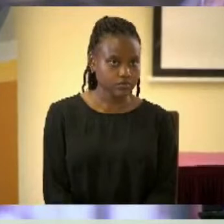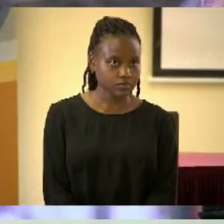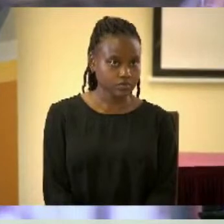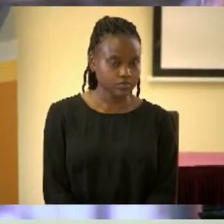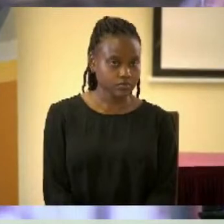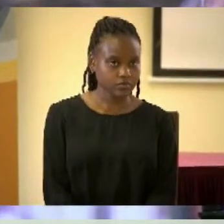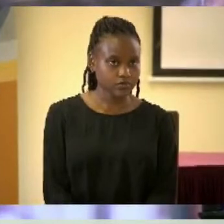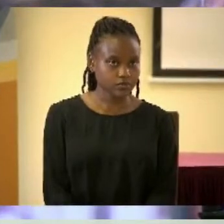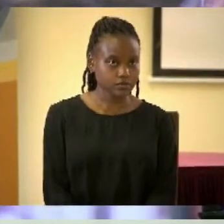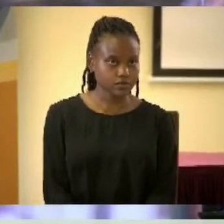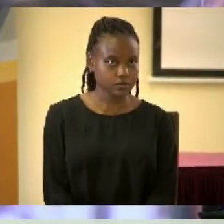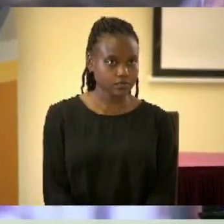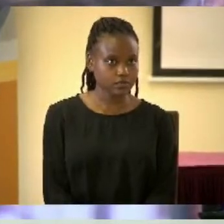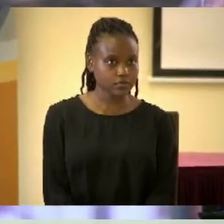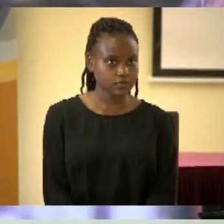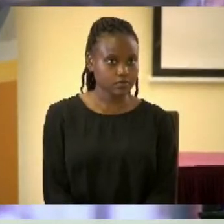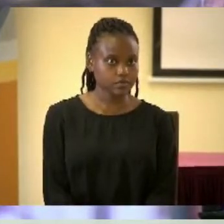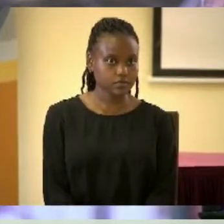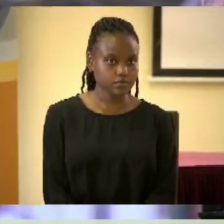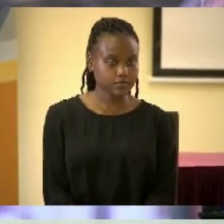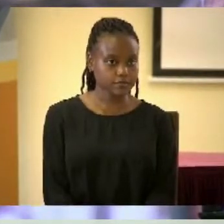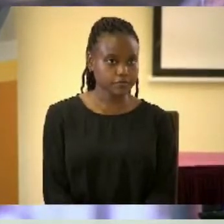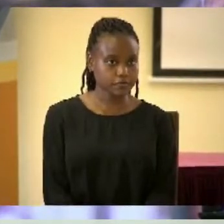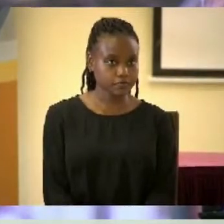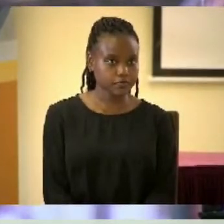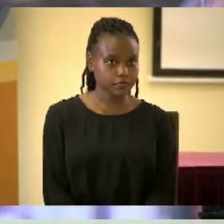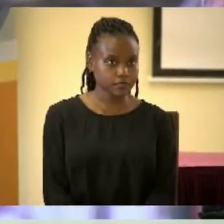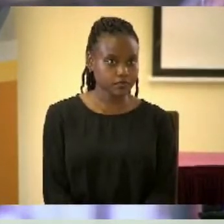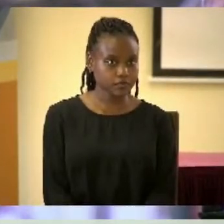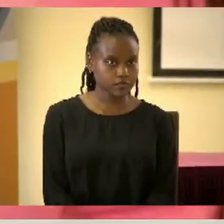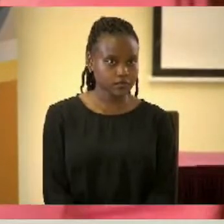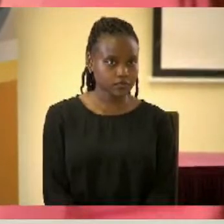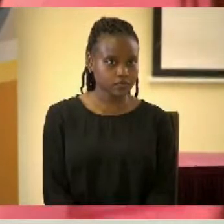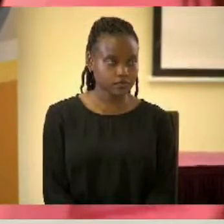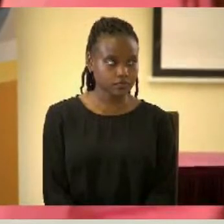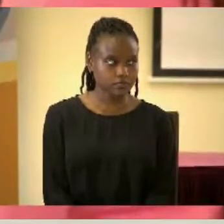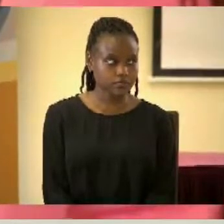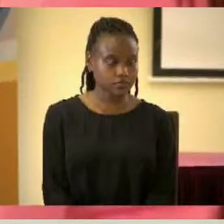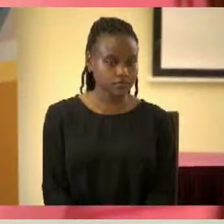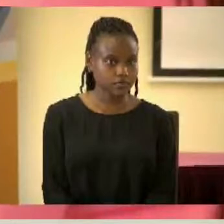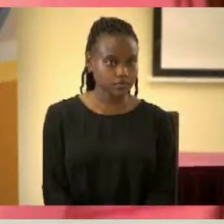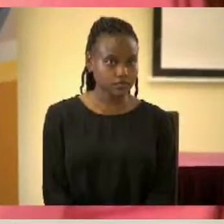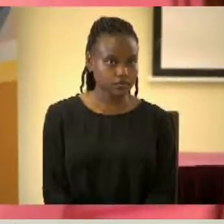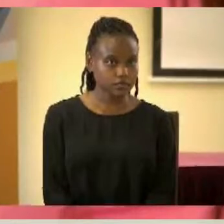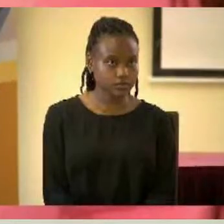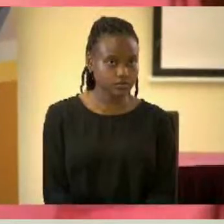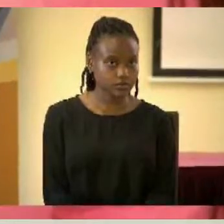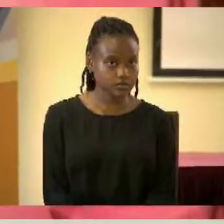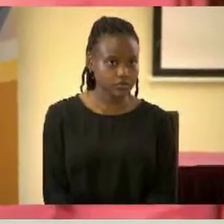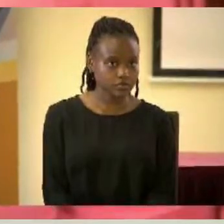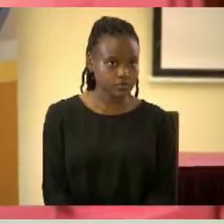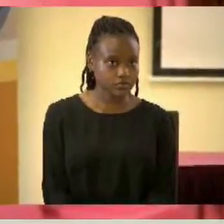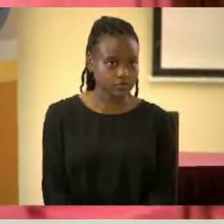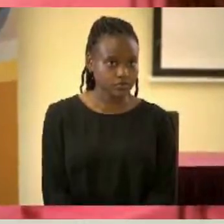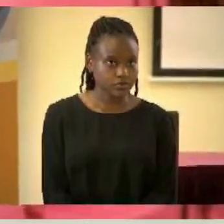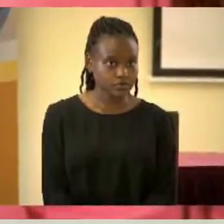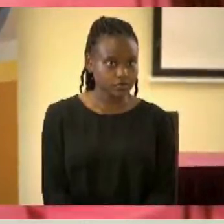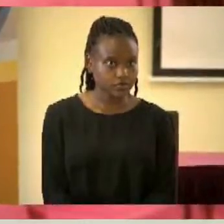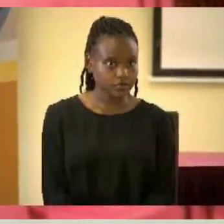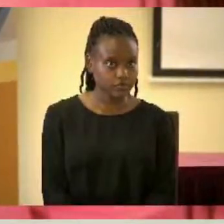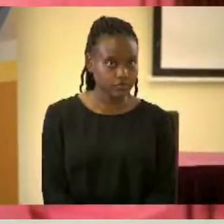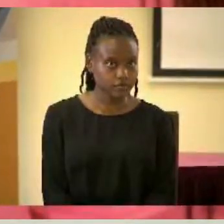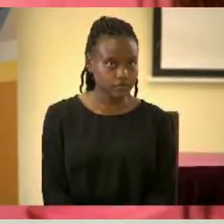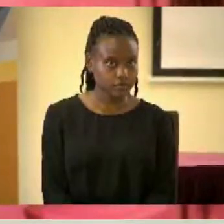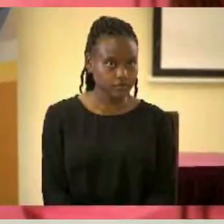you because the paralegals and the legal aid, yes, they're out there, but for us as a community, we have that